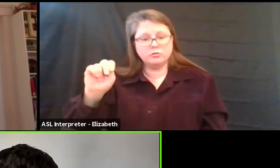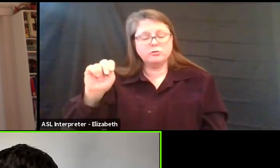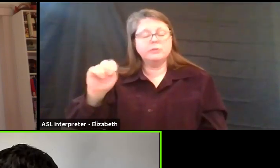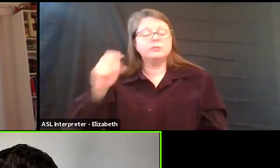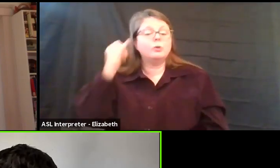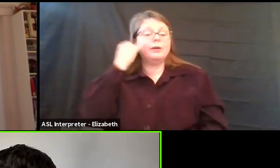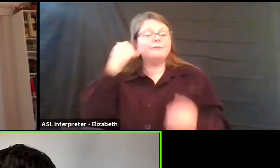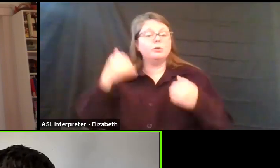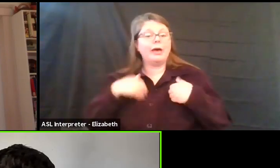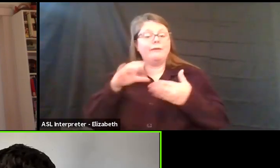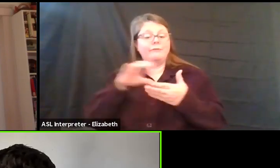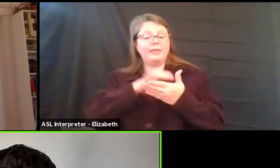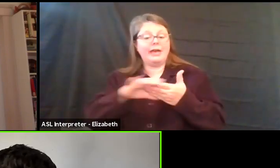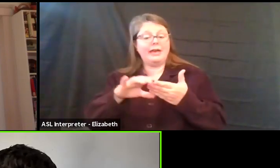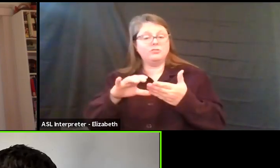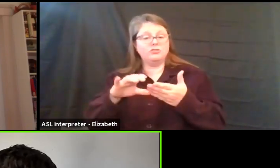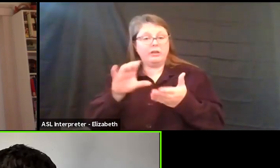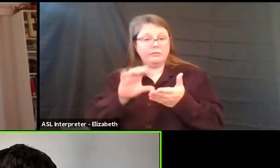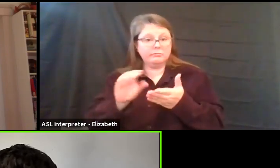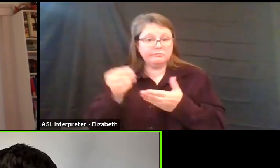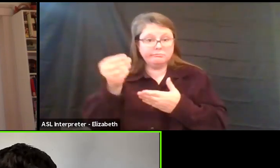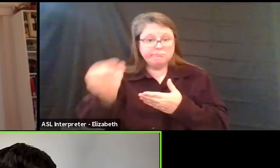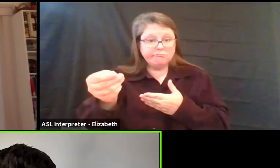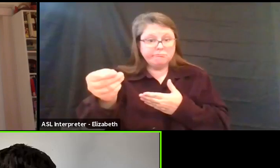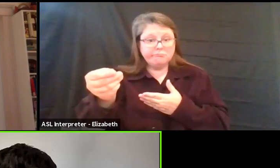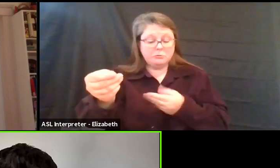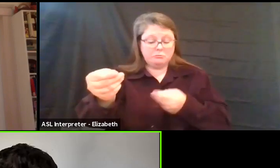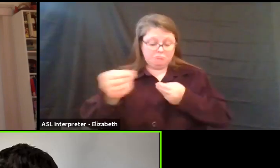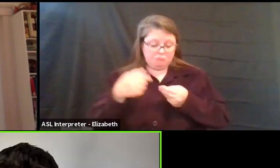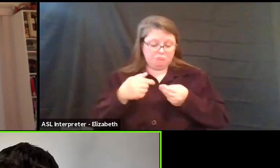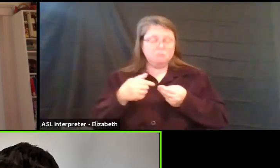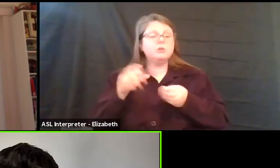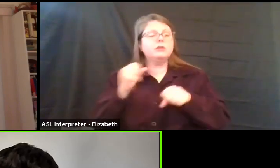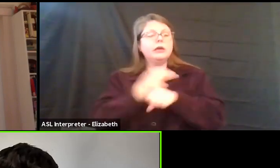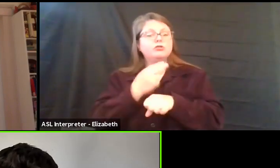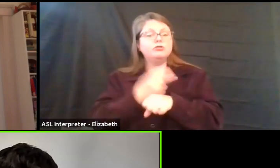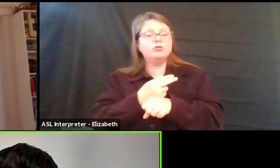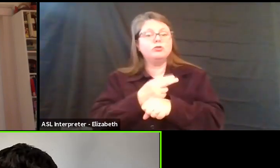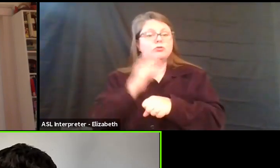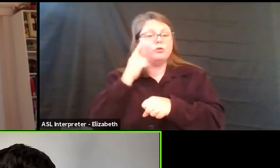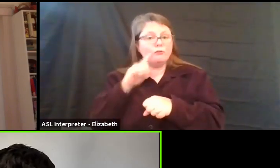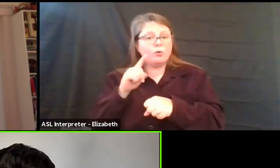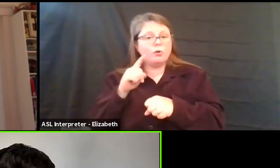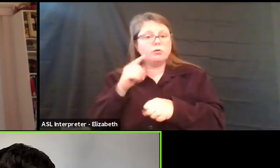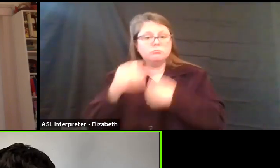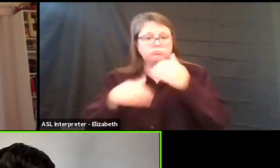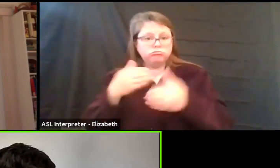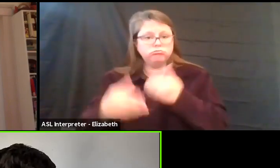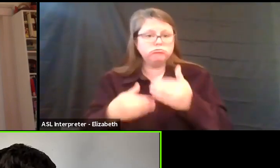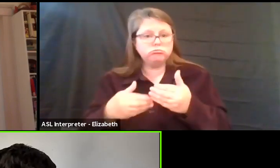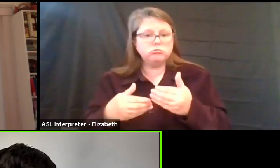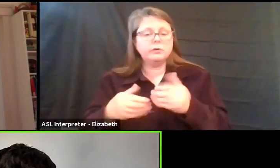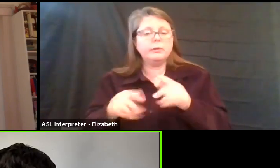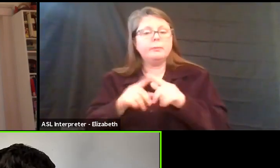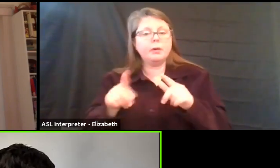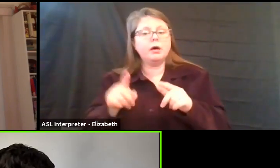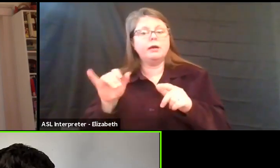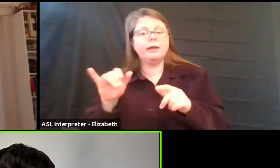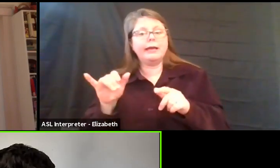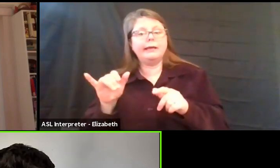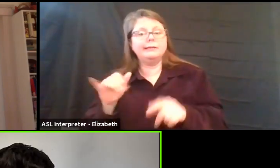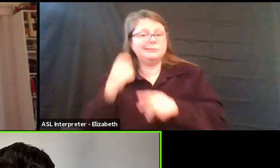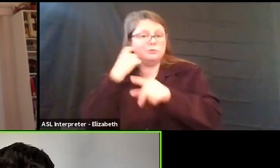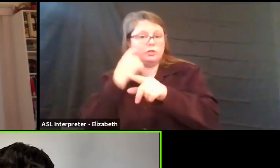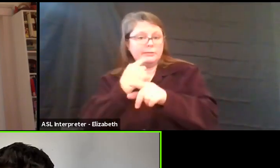your property. And as Mr. Frederickson was saying, the best practice there is to keep your receipts and submit those to the